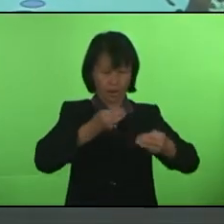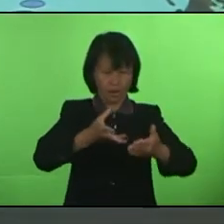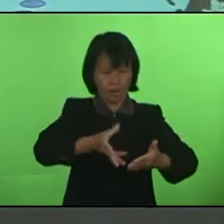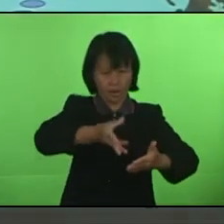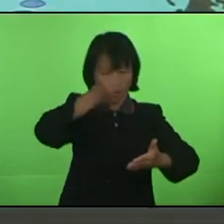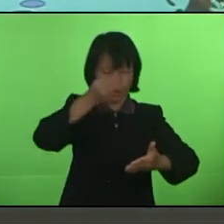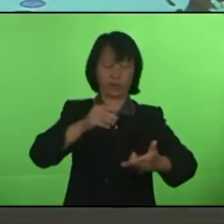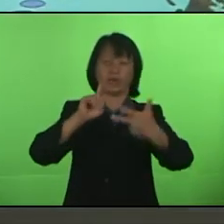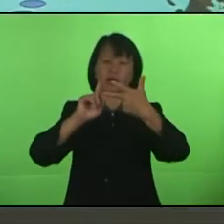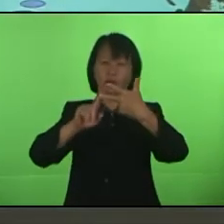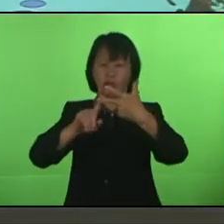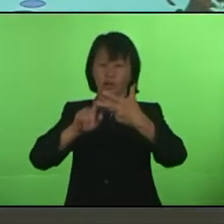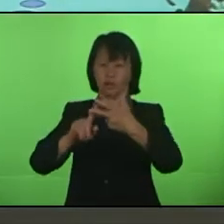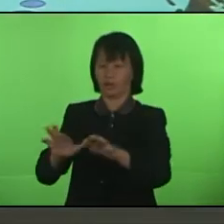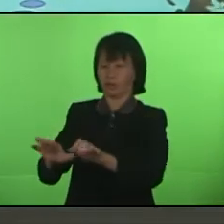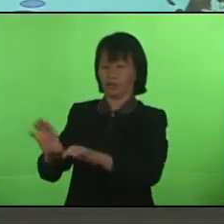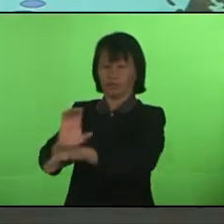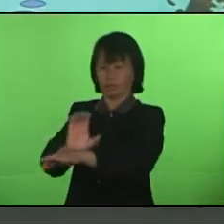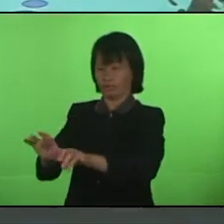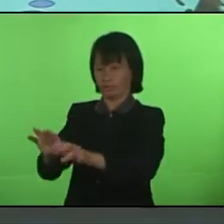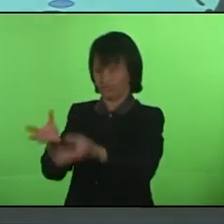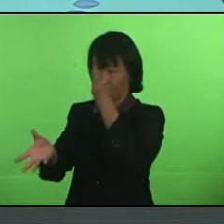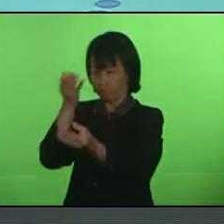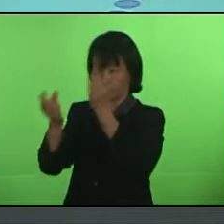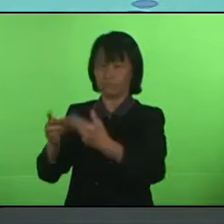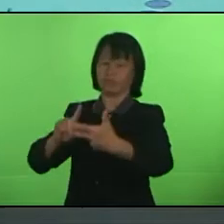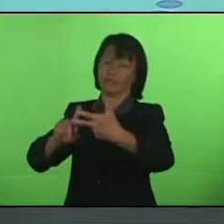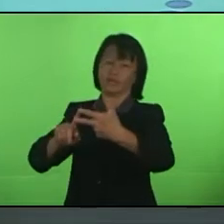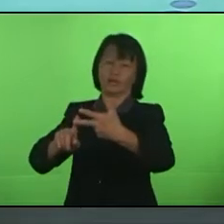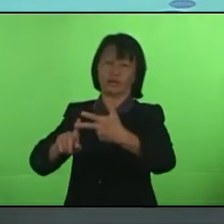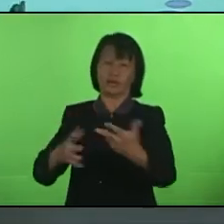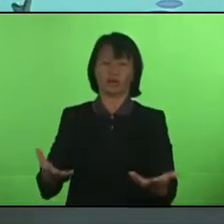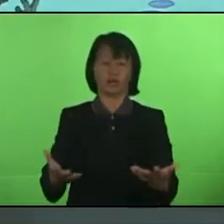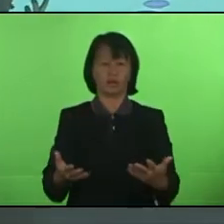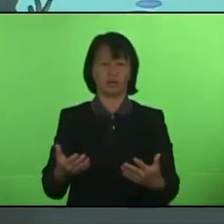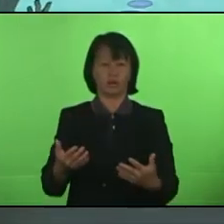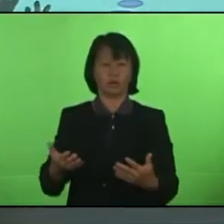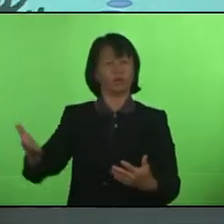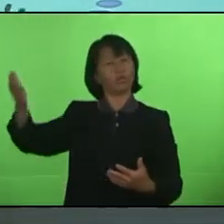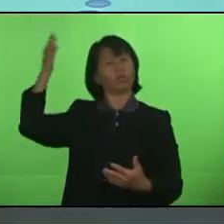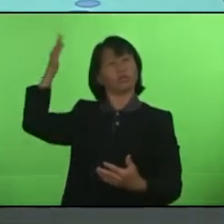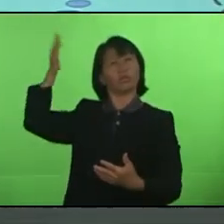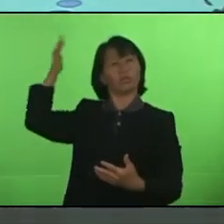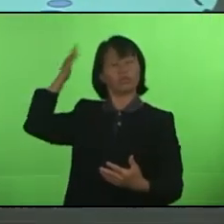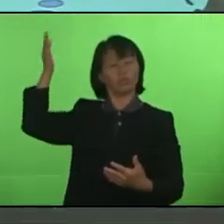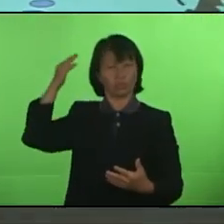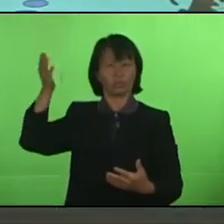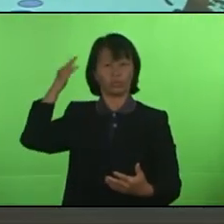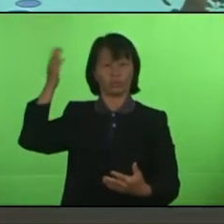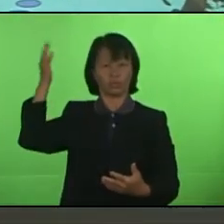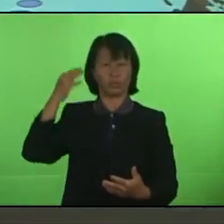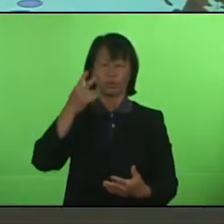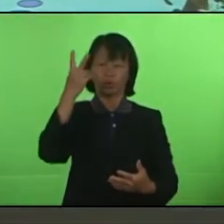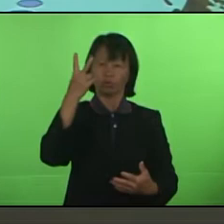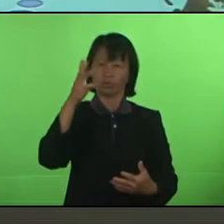And the third, online learning. All right? And in the past, maybe I was about 2 semesters